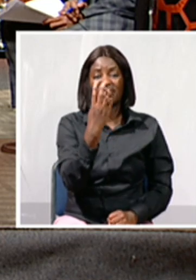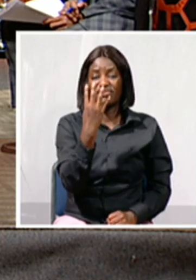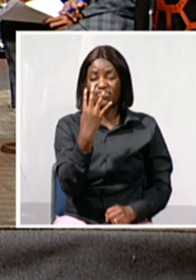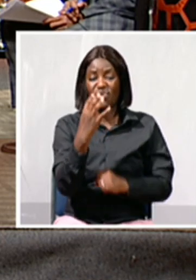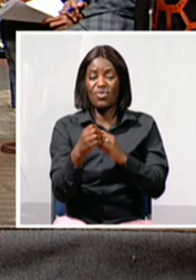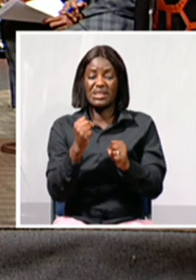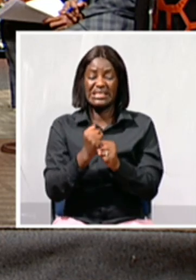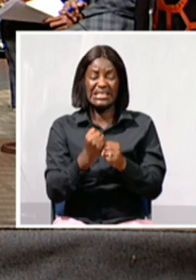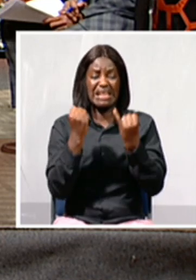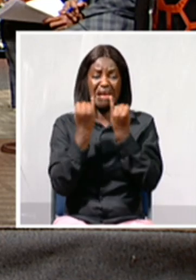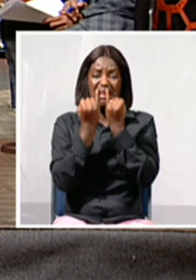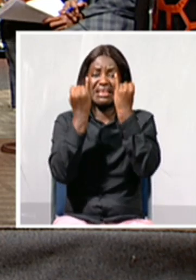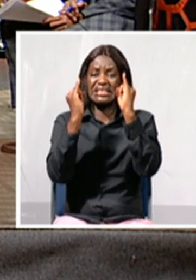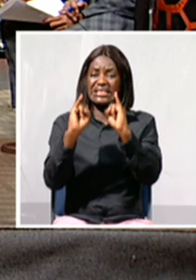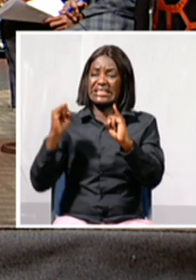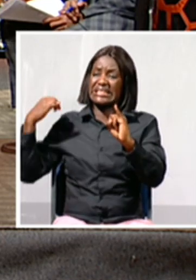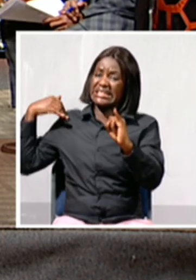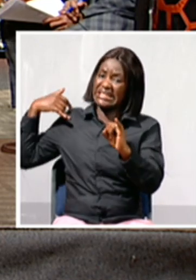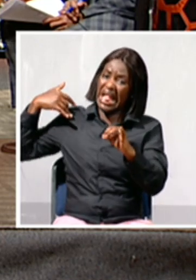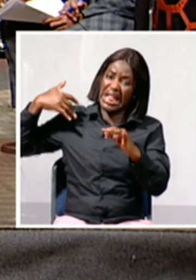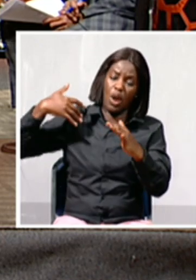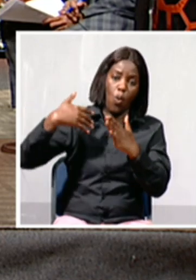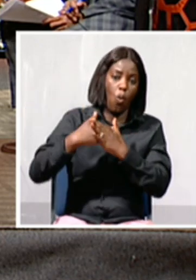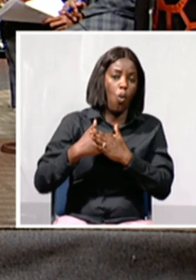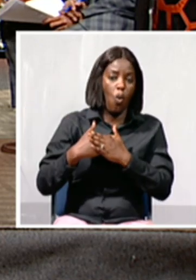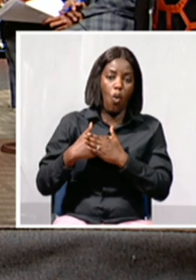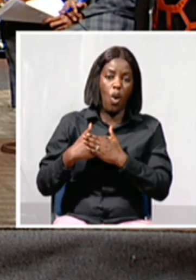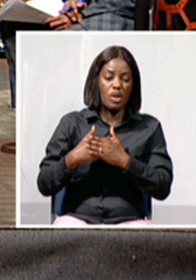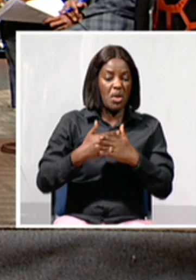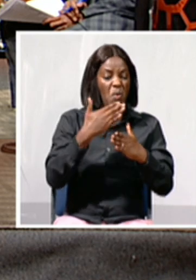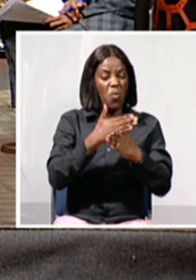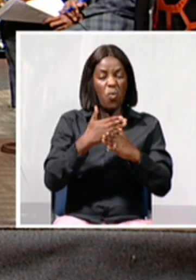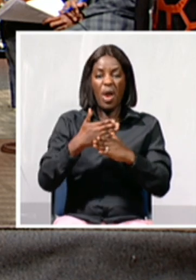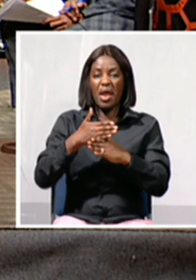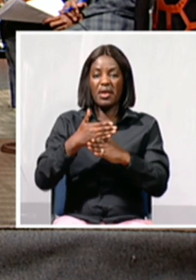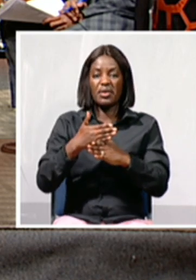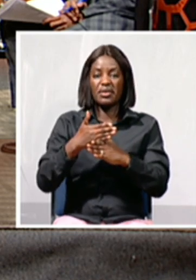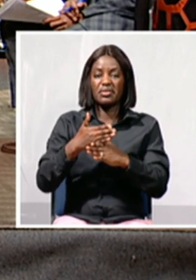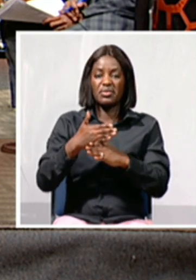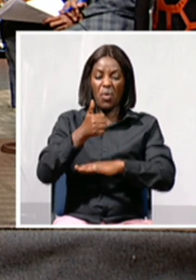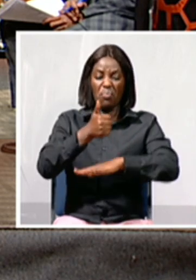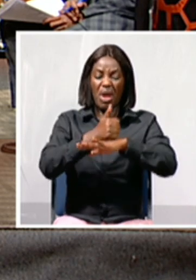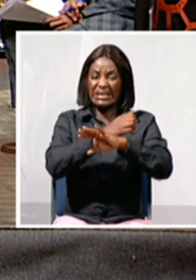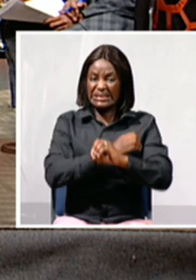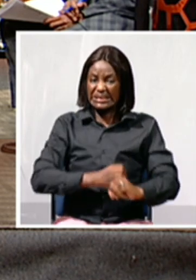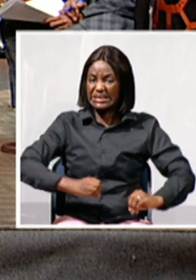independence, and then we have a whole surging number of unemployment. And so now out of a